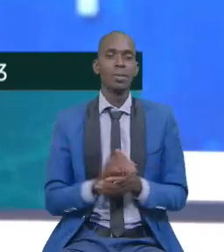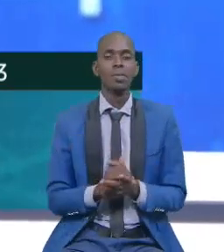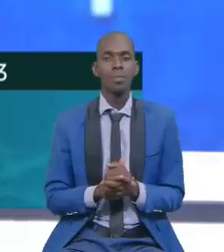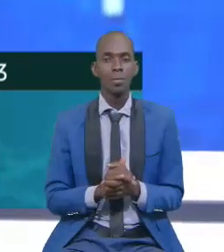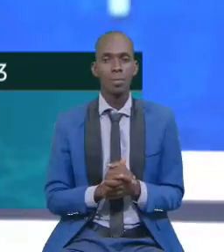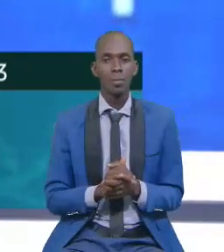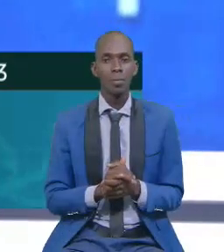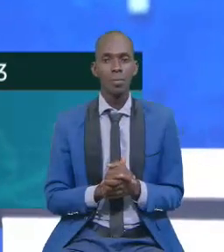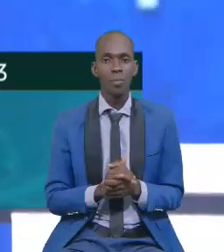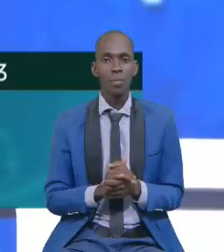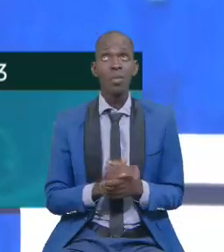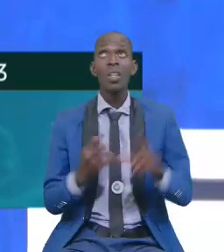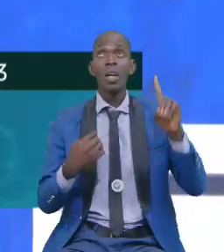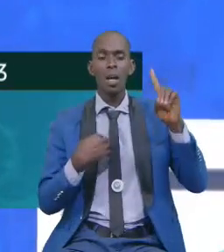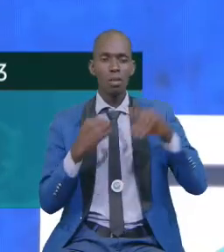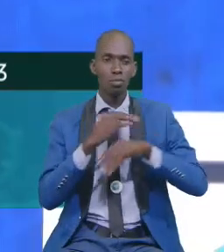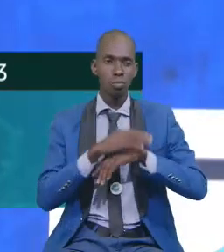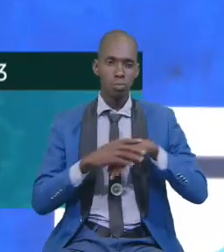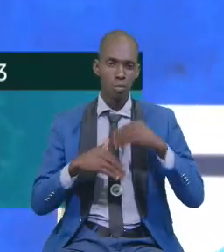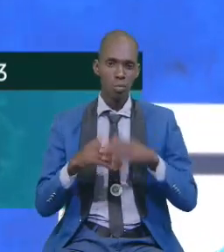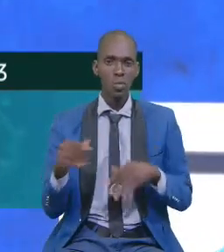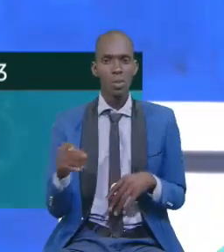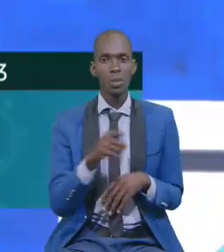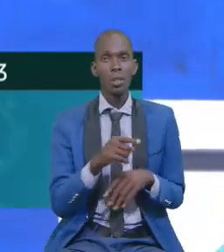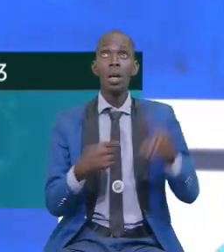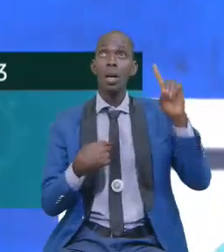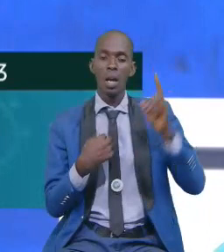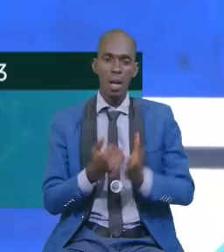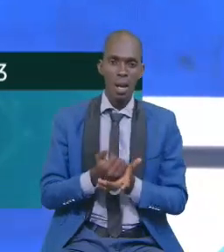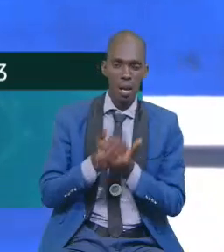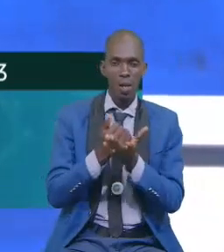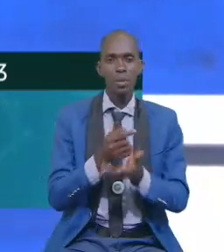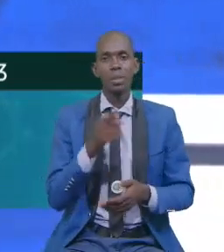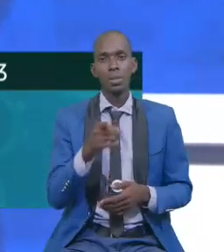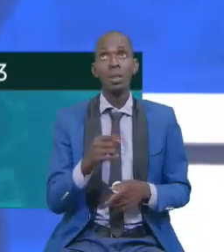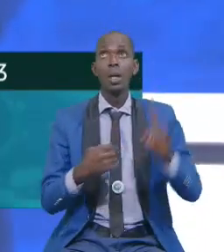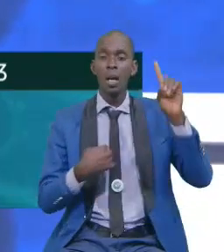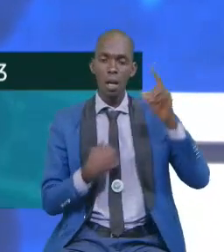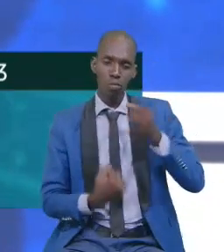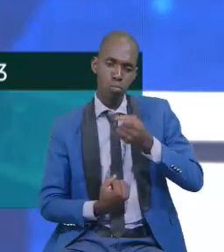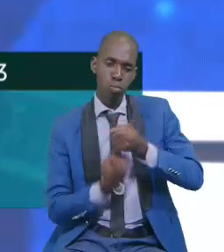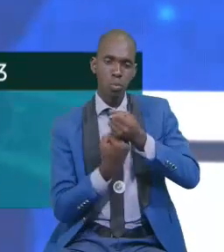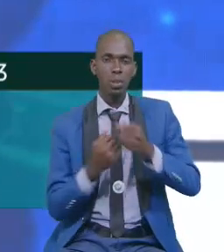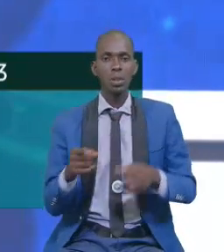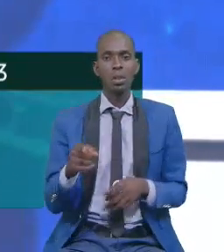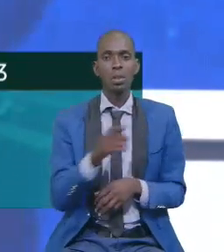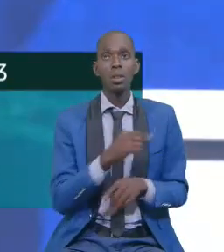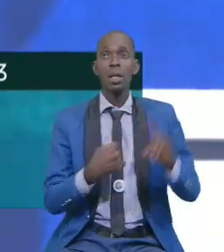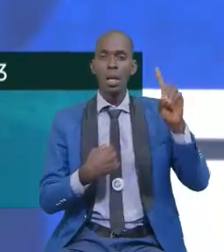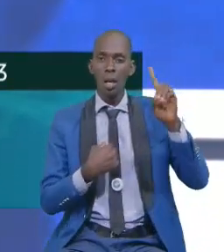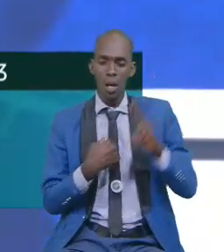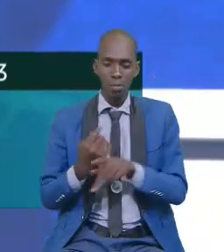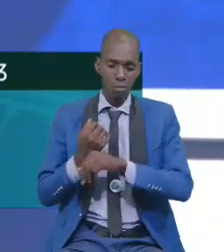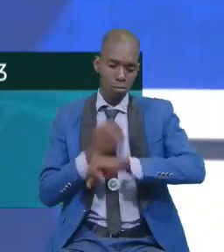I succored thee. I helped thee. I supported thee. I secured